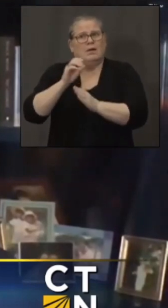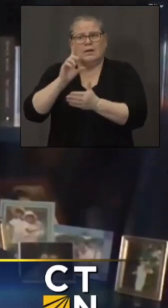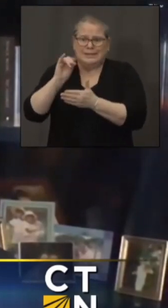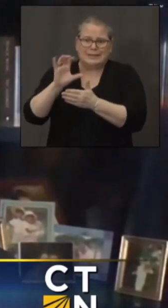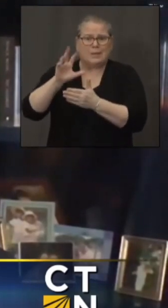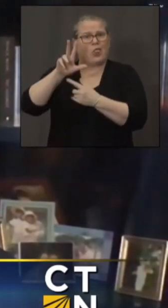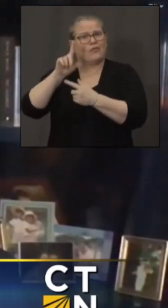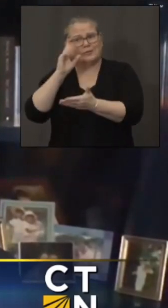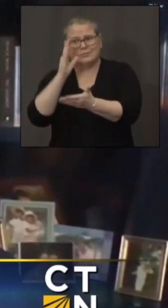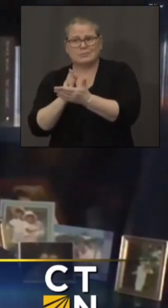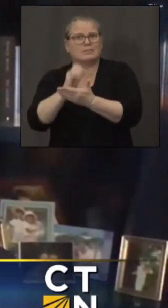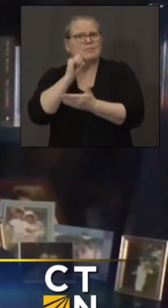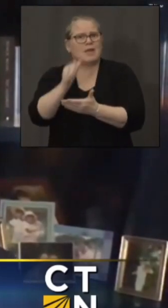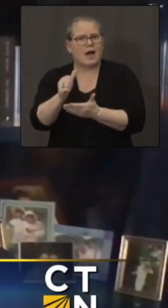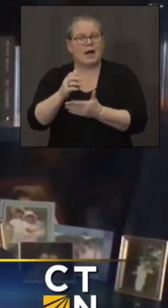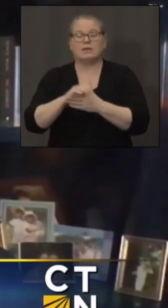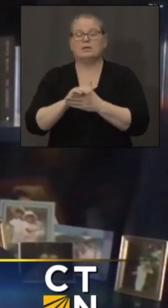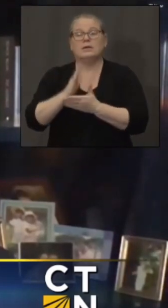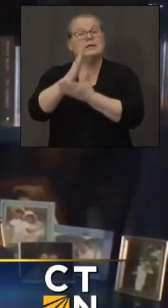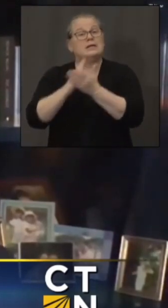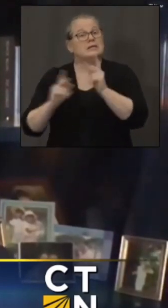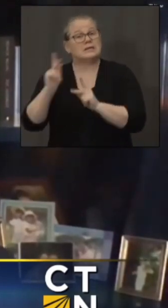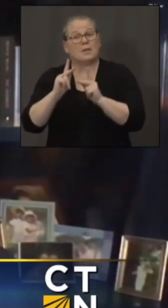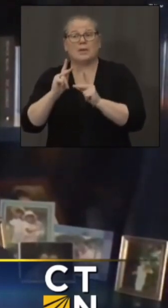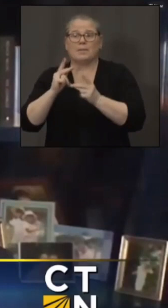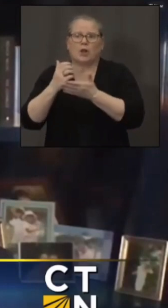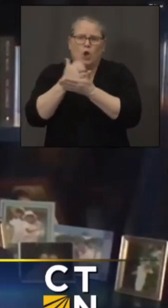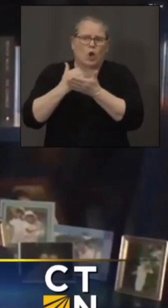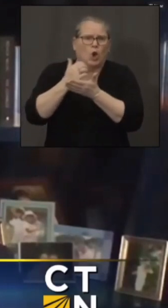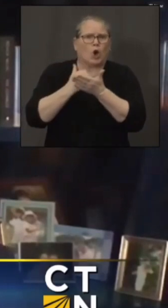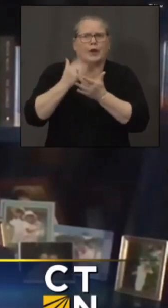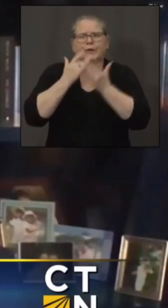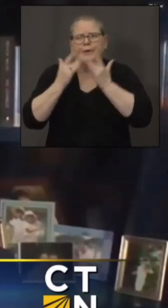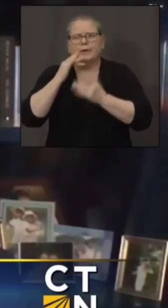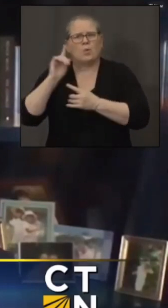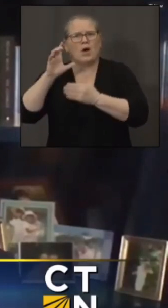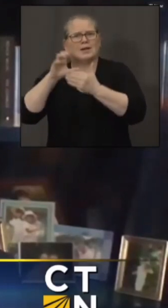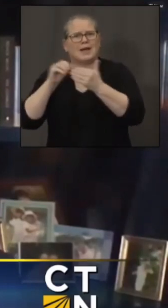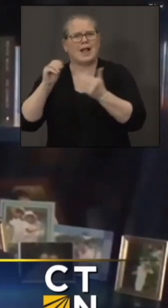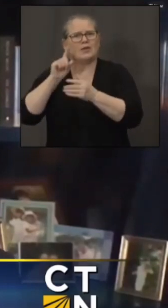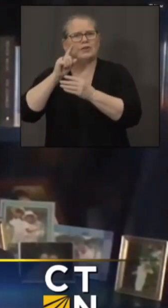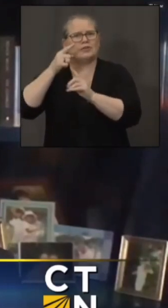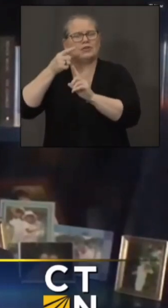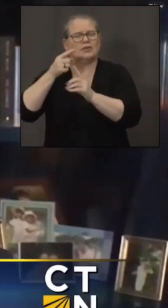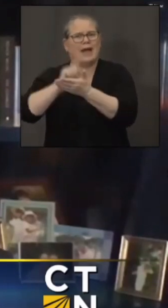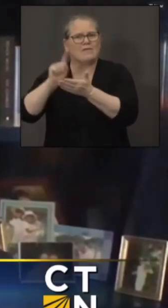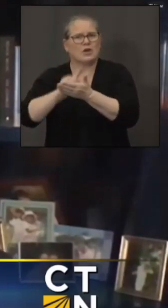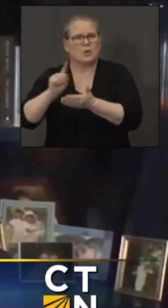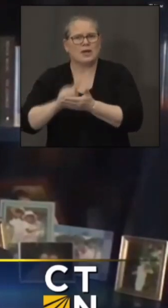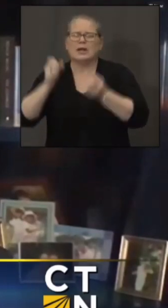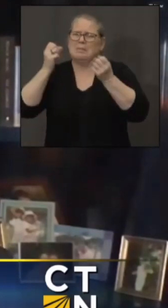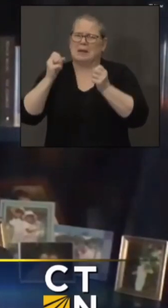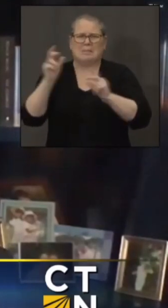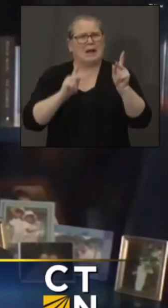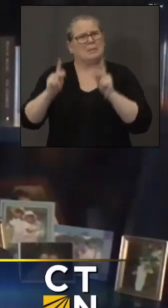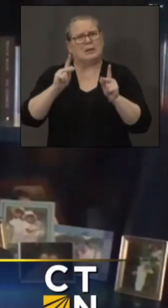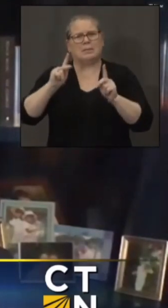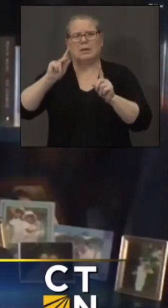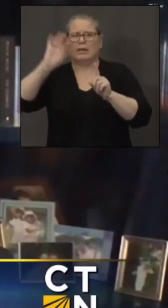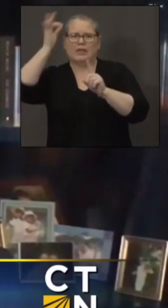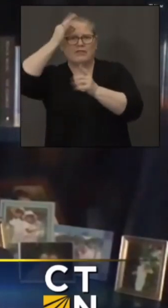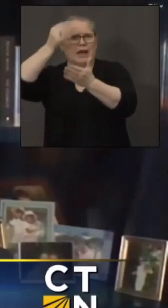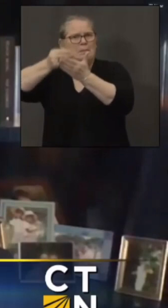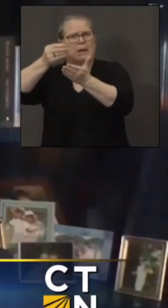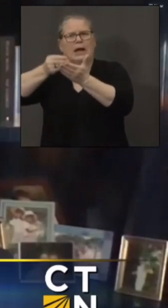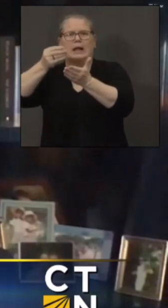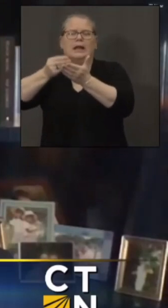as $100 a week. There's an awful lot of people that are left off of the numbers from the feds, and we're trying to do everything we can to power through.